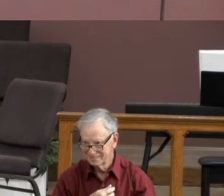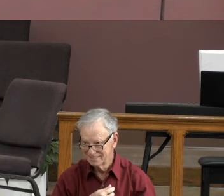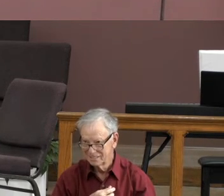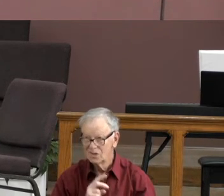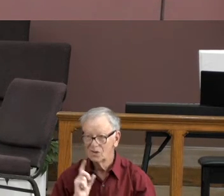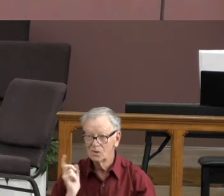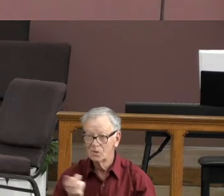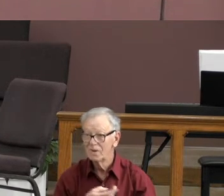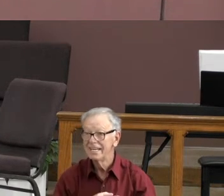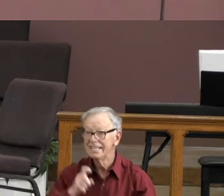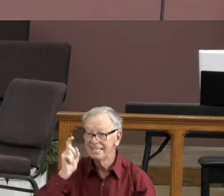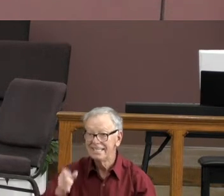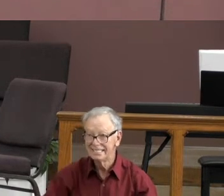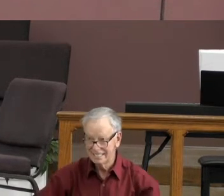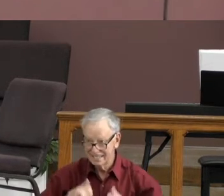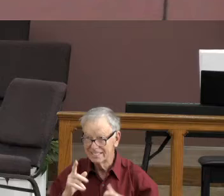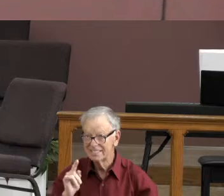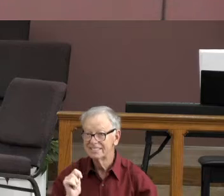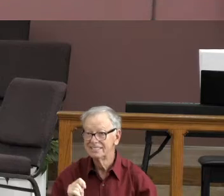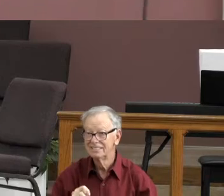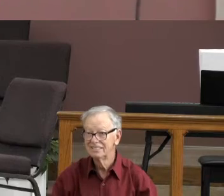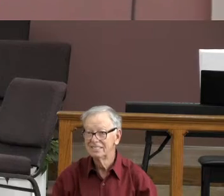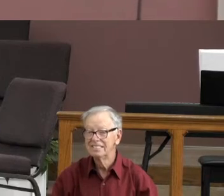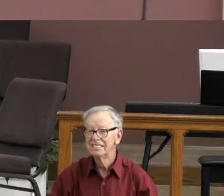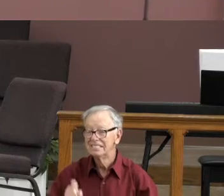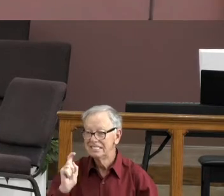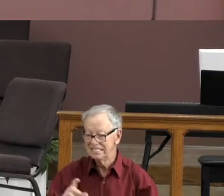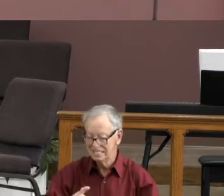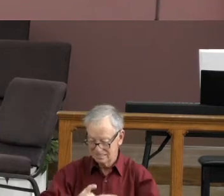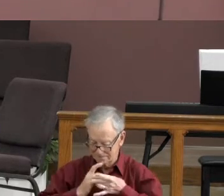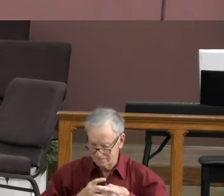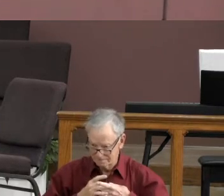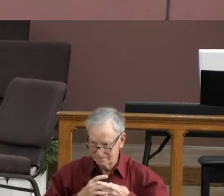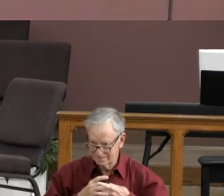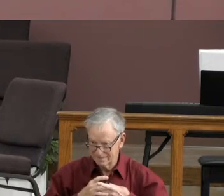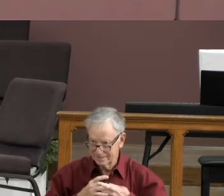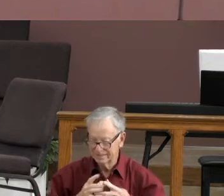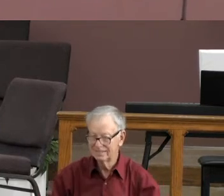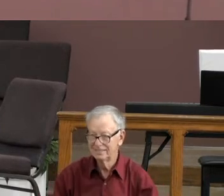We need to live it. We need to own it.